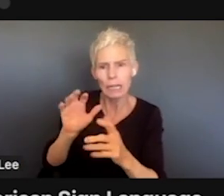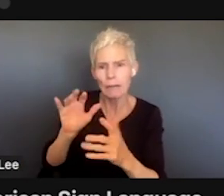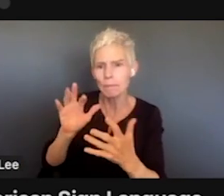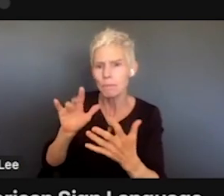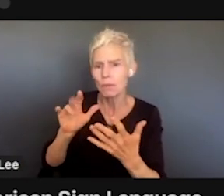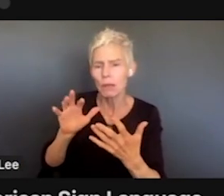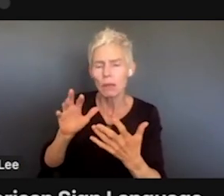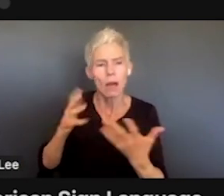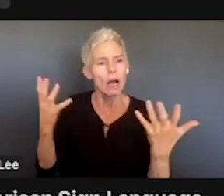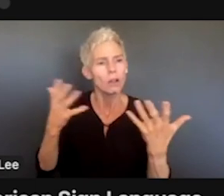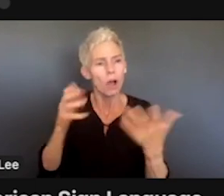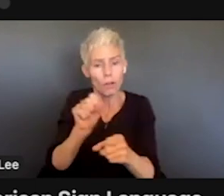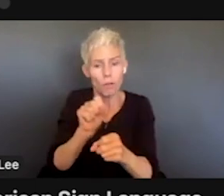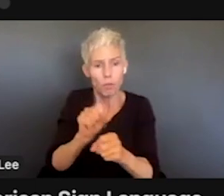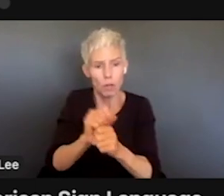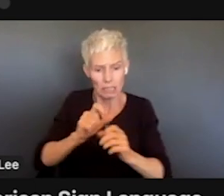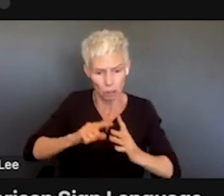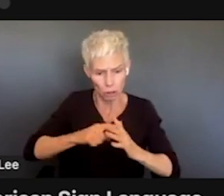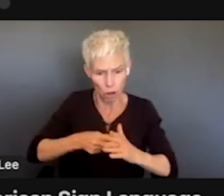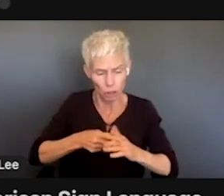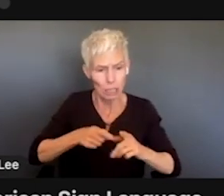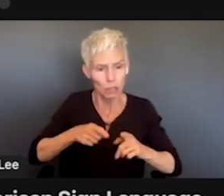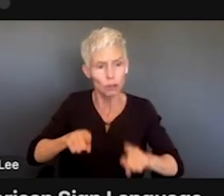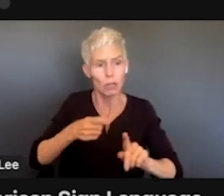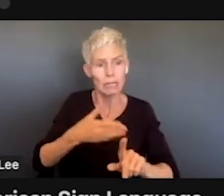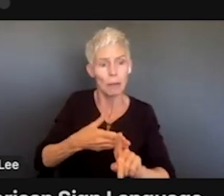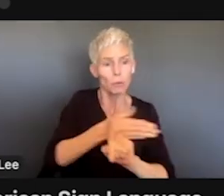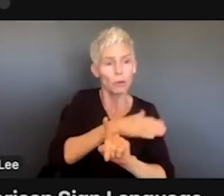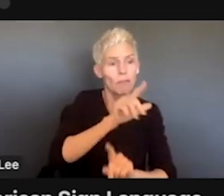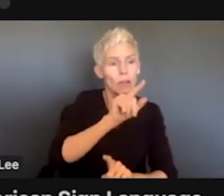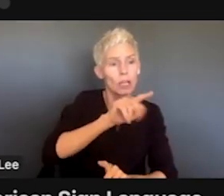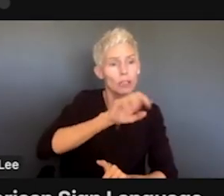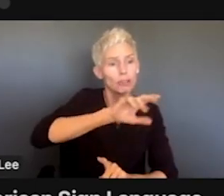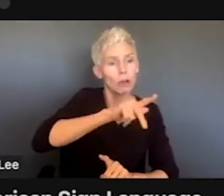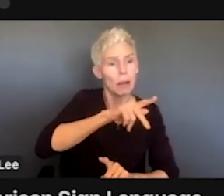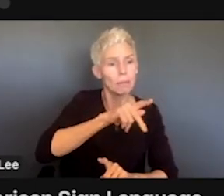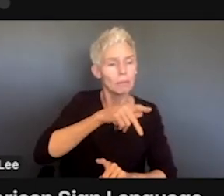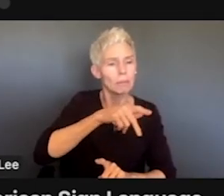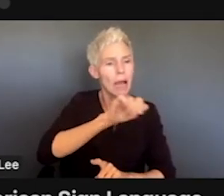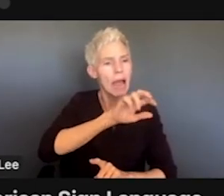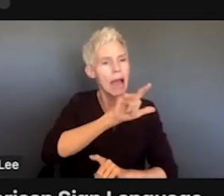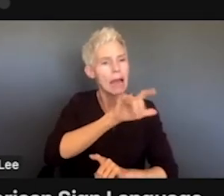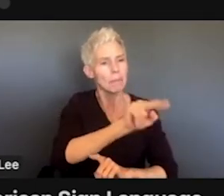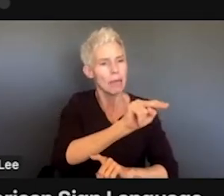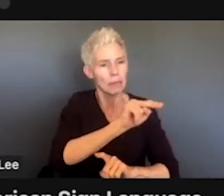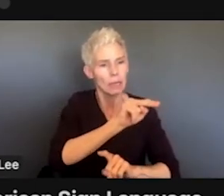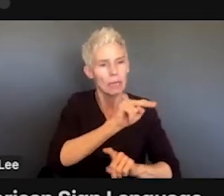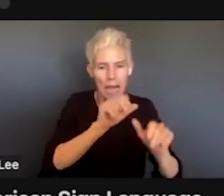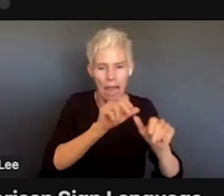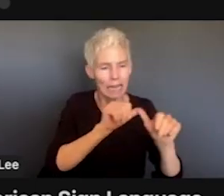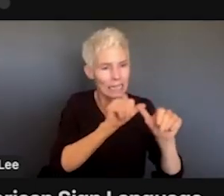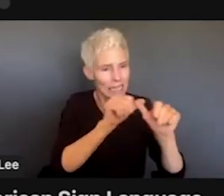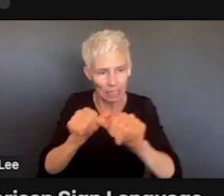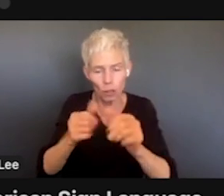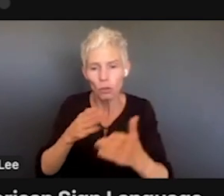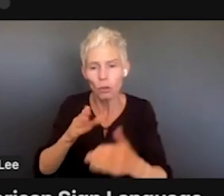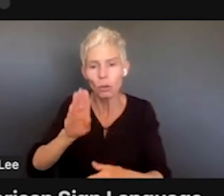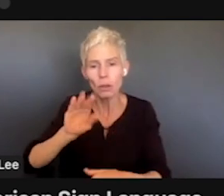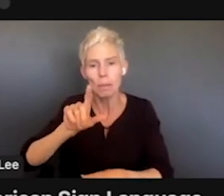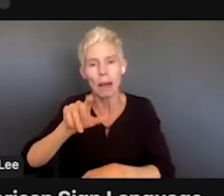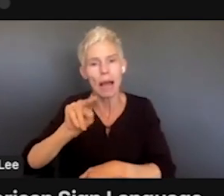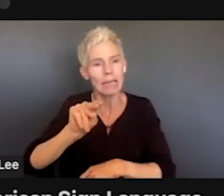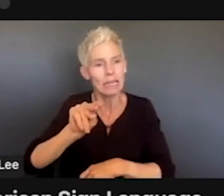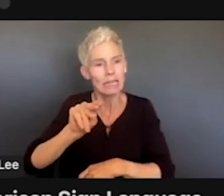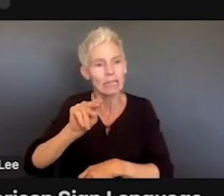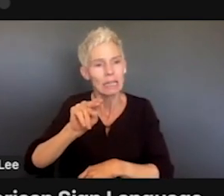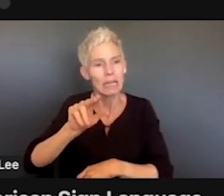a lot of the work was started during the previous Trump administration, continued during the Biden administration, and it's being continued again in